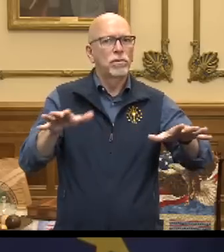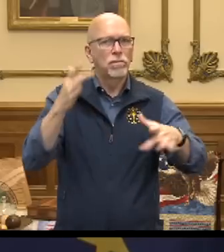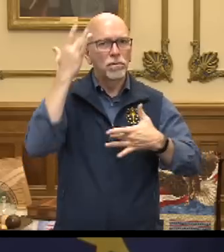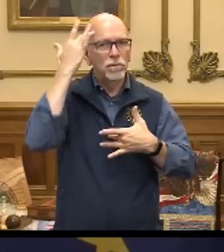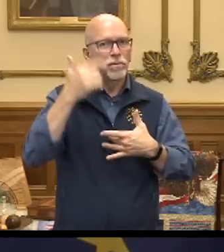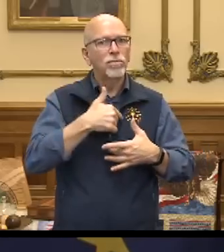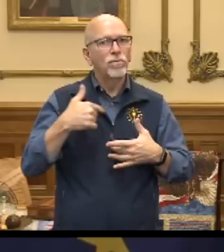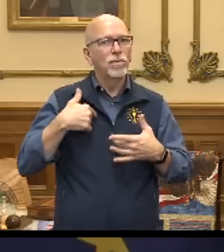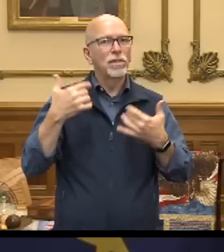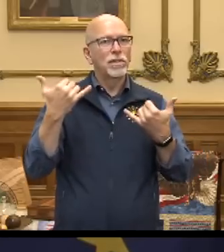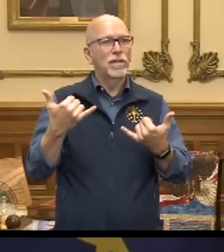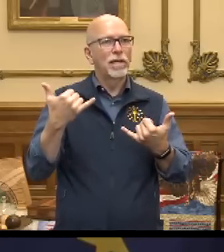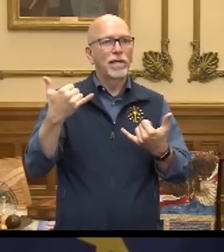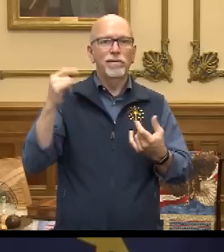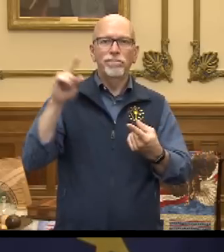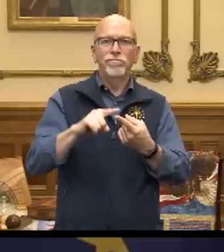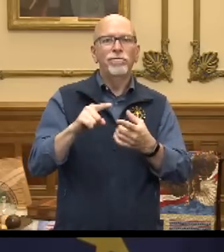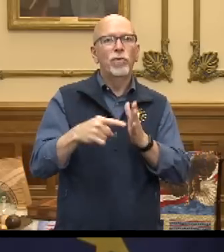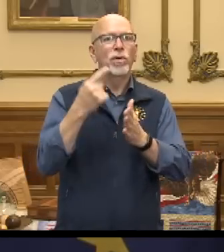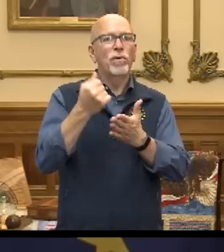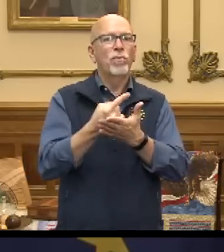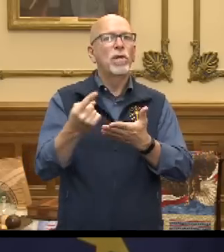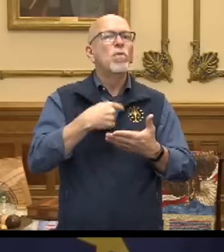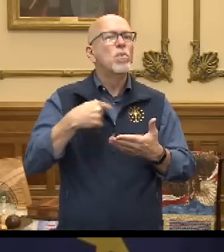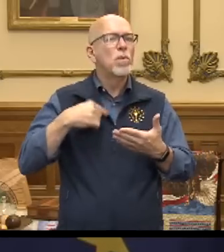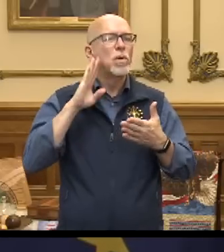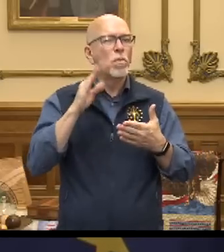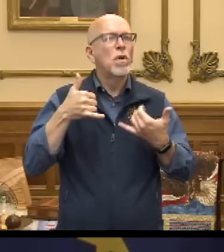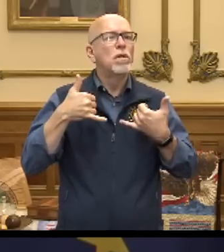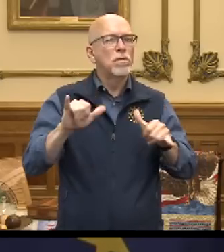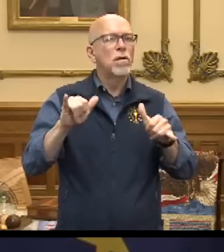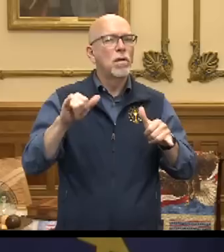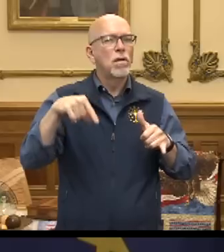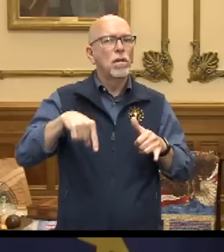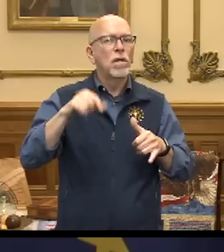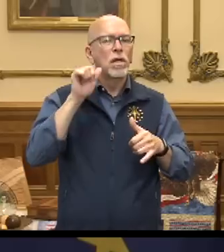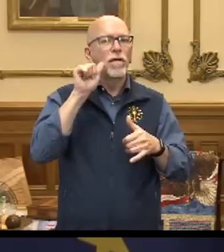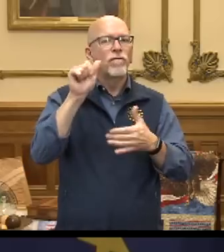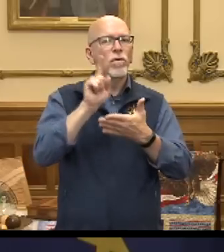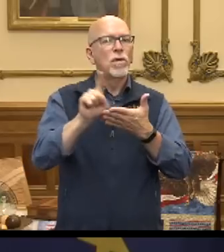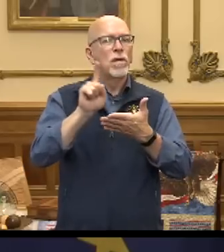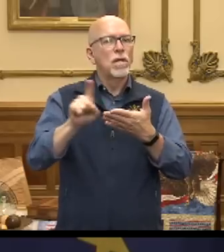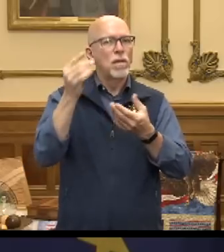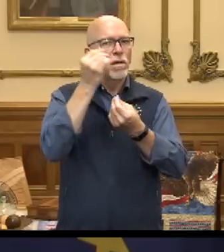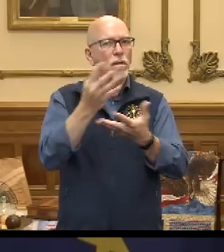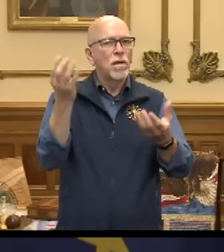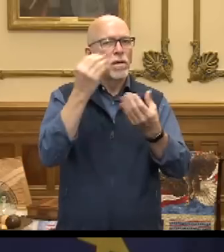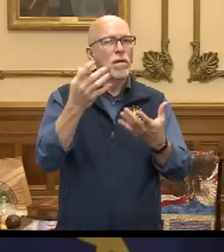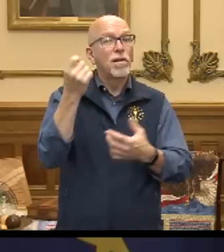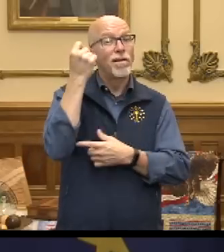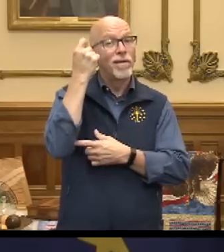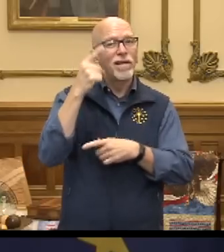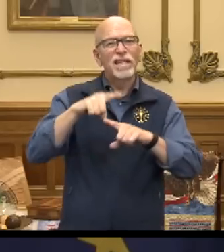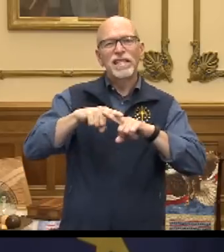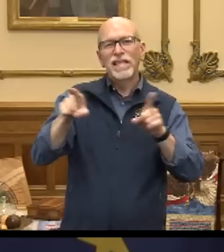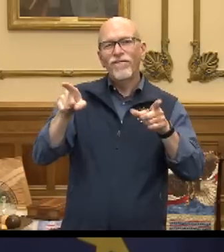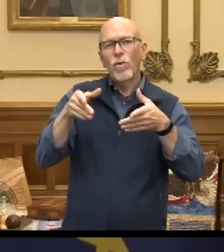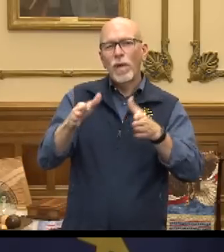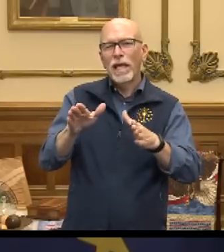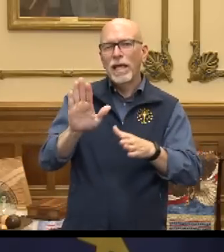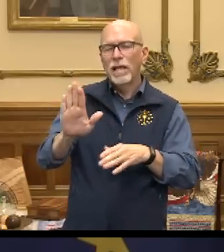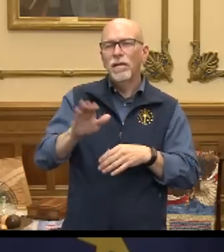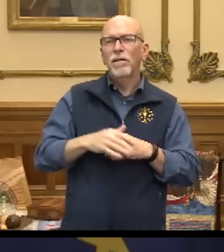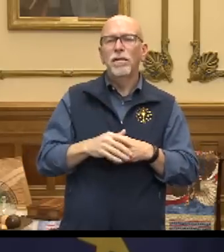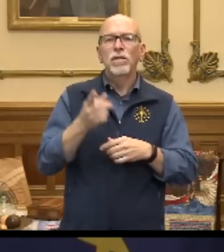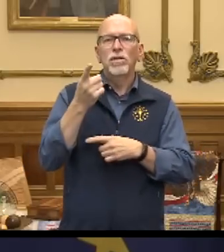were able to, again, get it down to once a week. We'll still be doing these weekly updates. They'll just be in a different venue.